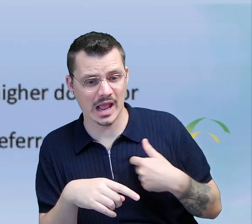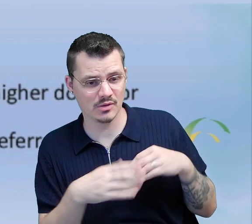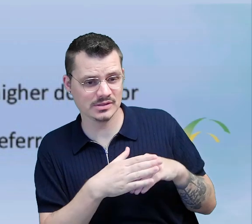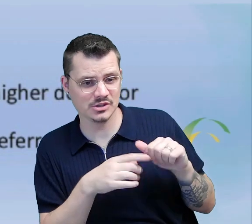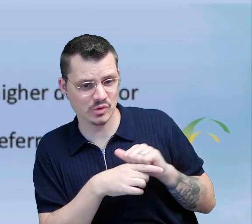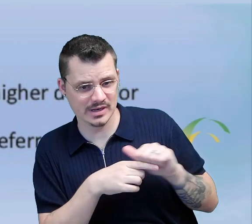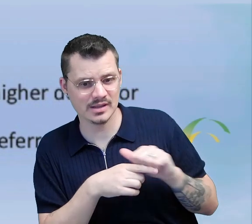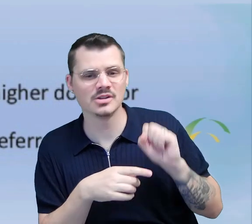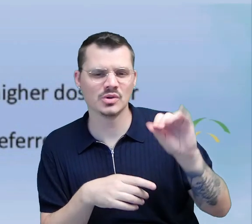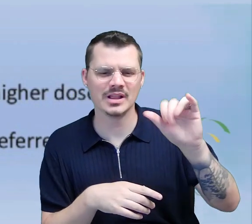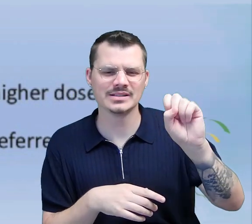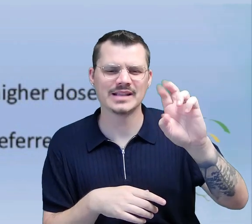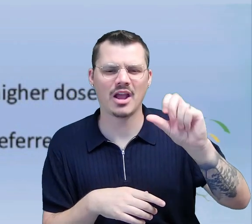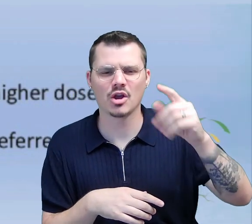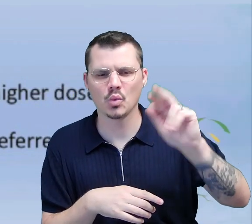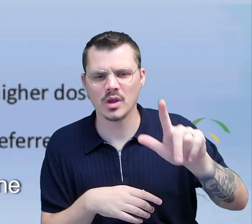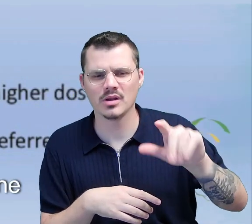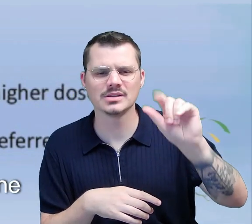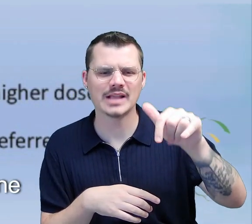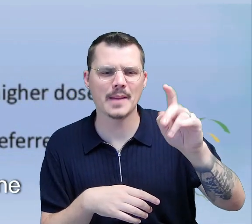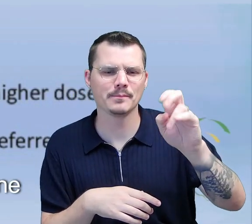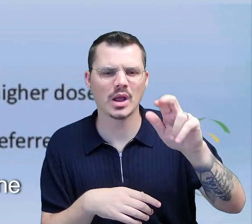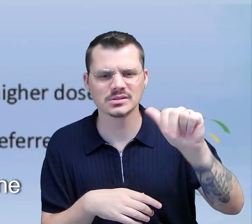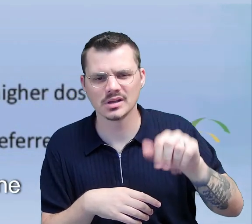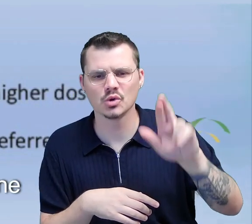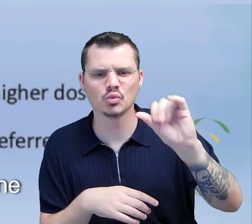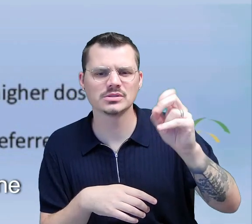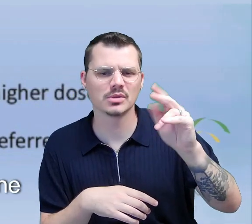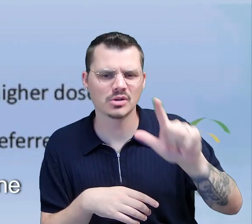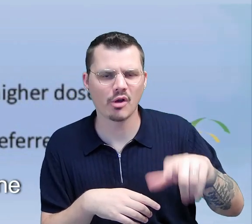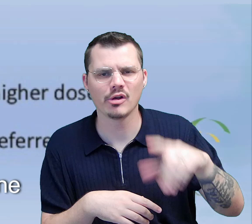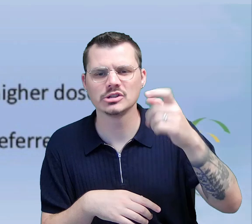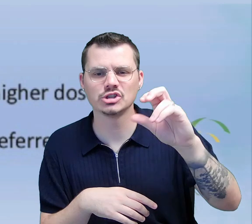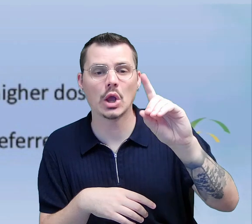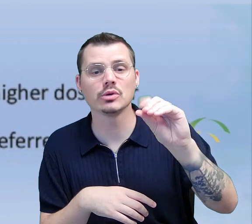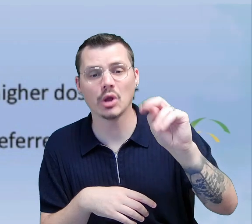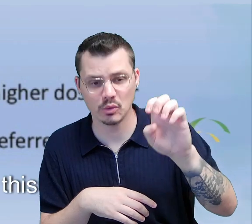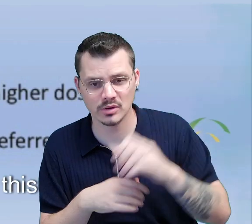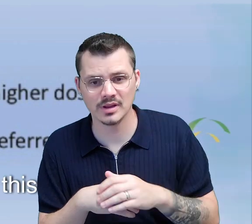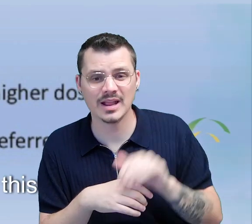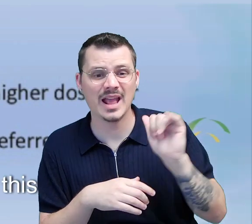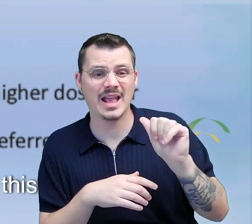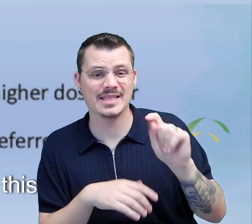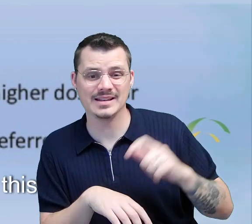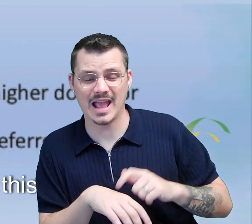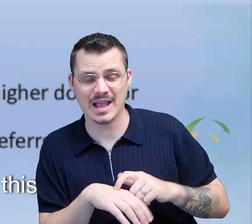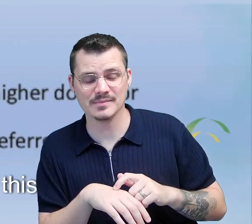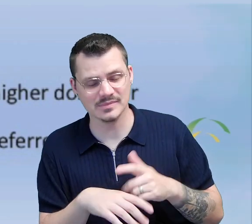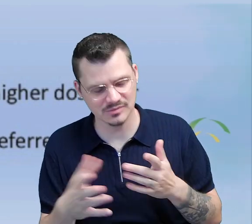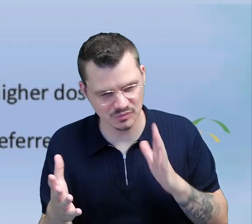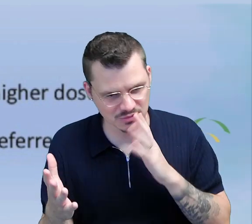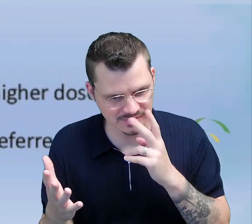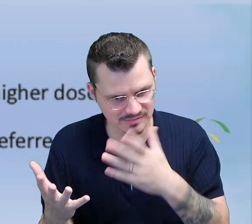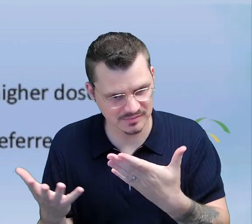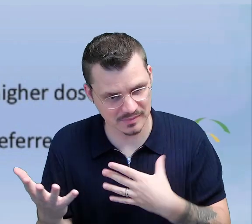training. So that's Seroquel, Zyprexa, and Risperdal, and Geodone. At the time when, you're going to love this, when